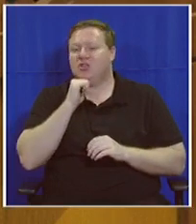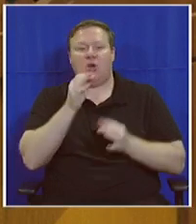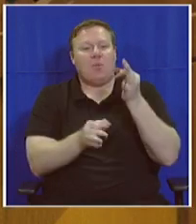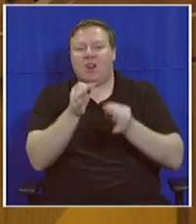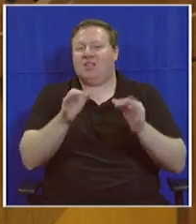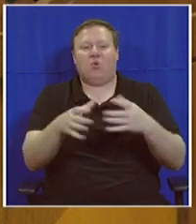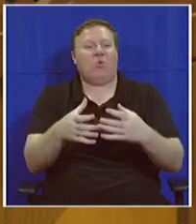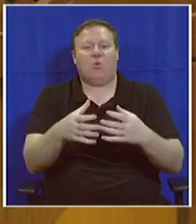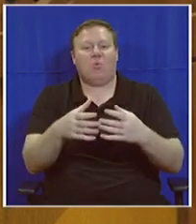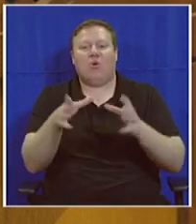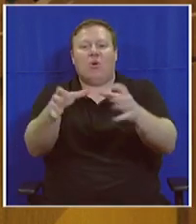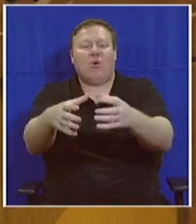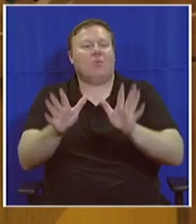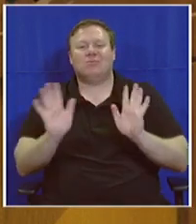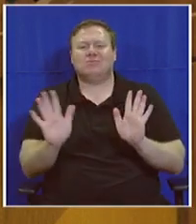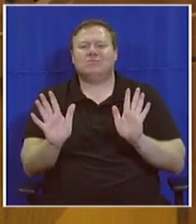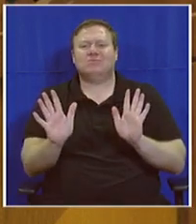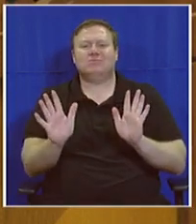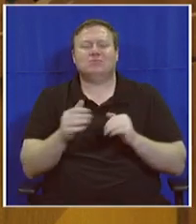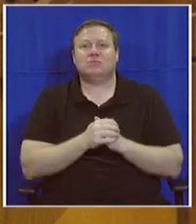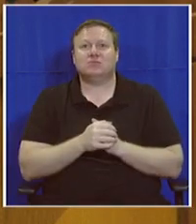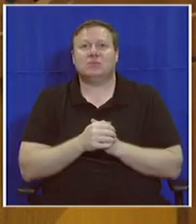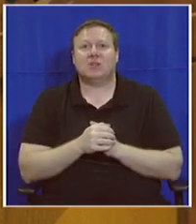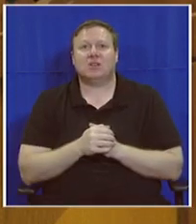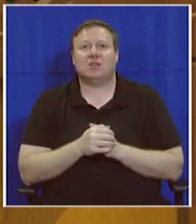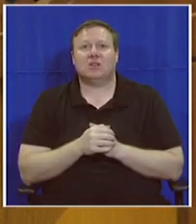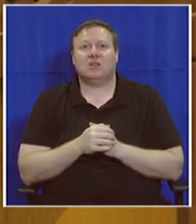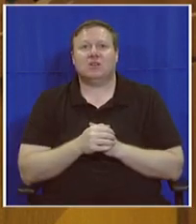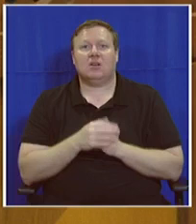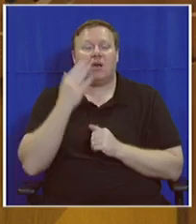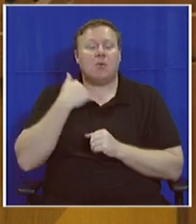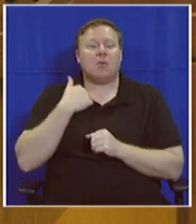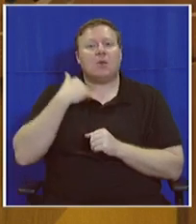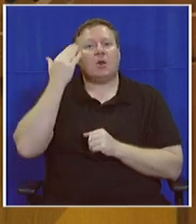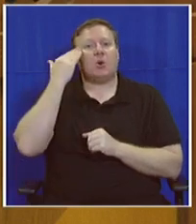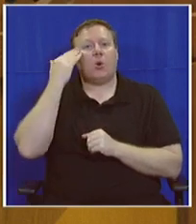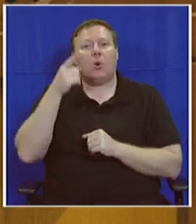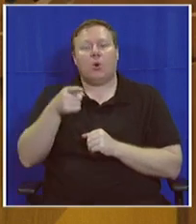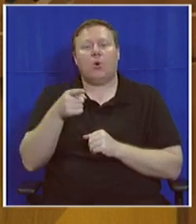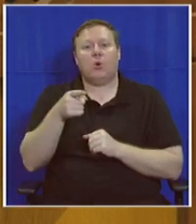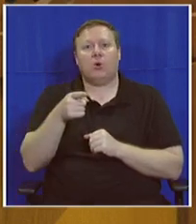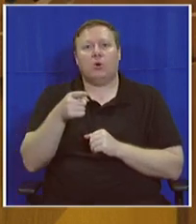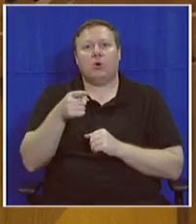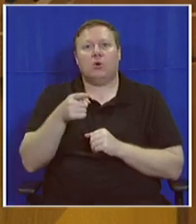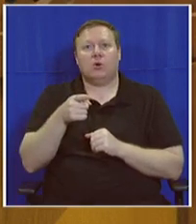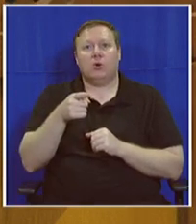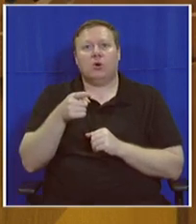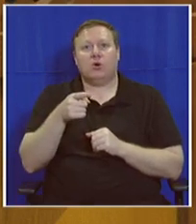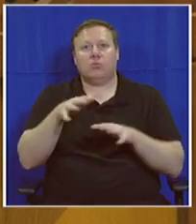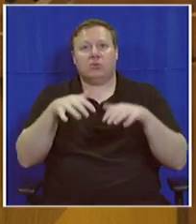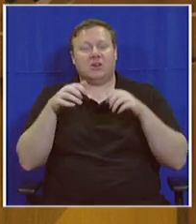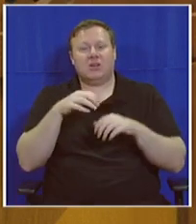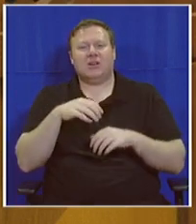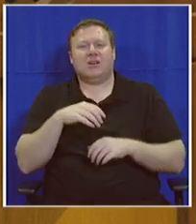I didn't come to know her from the chambers in Parliament. It also never mattered that she was in the